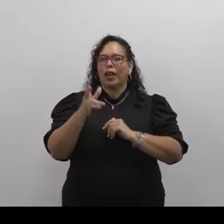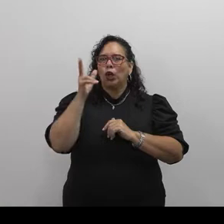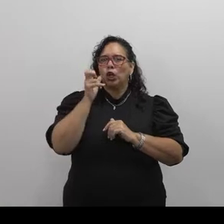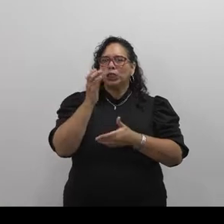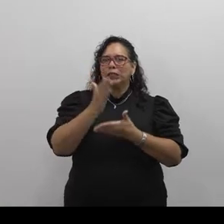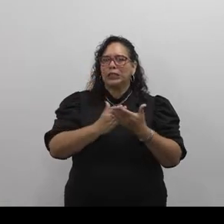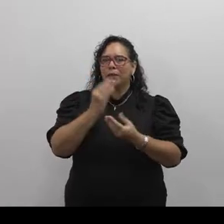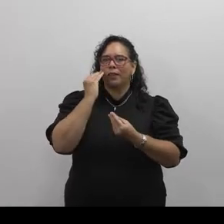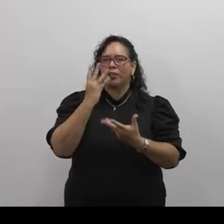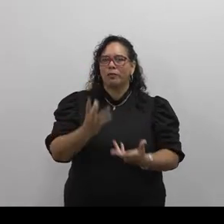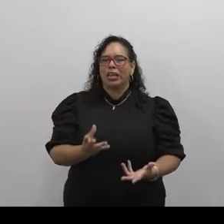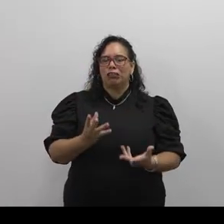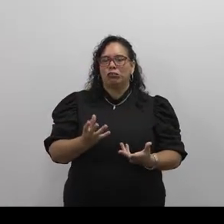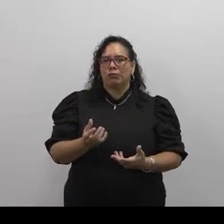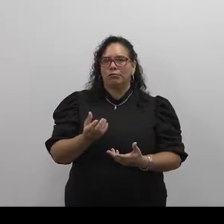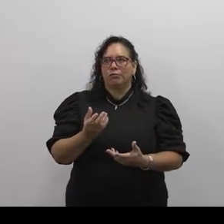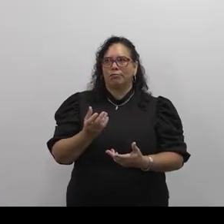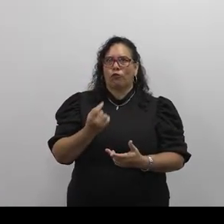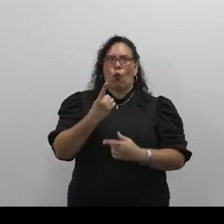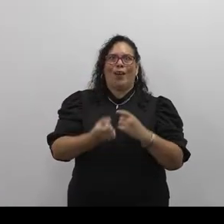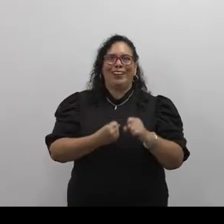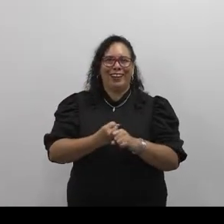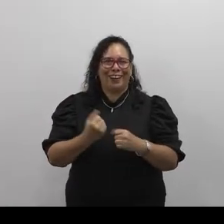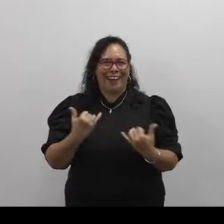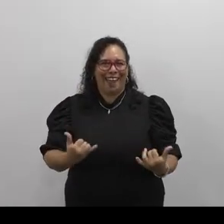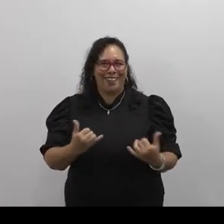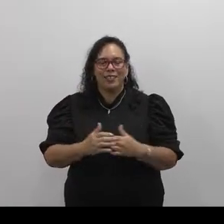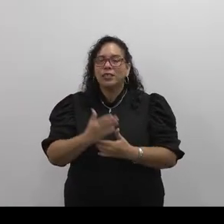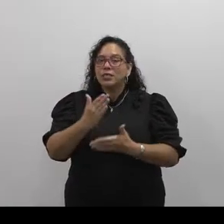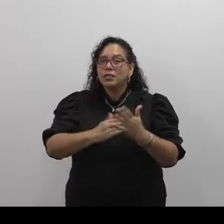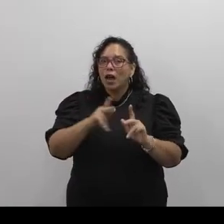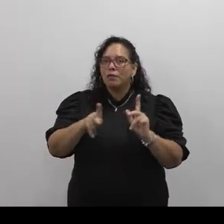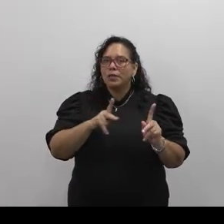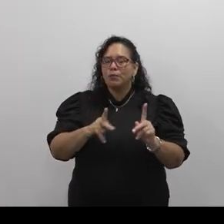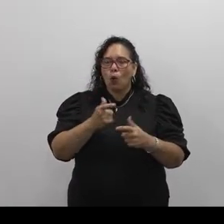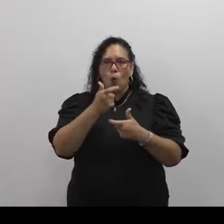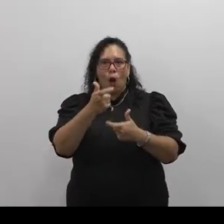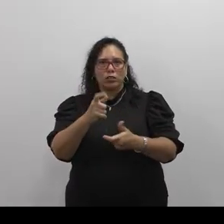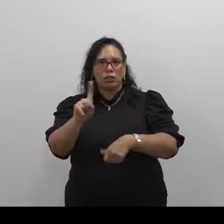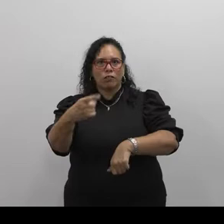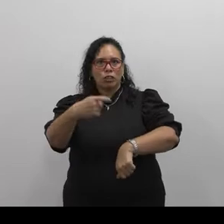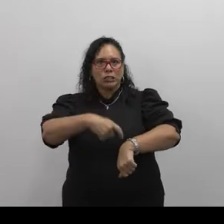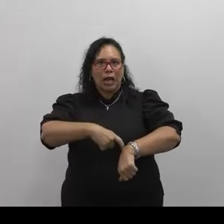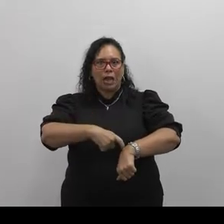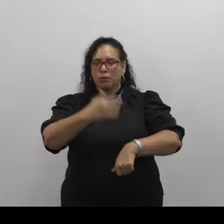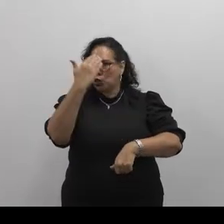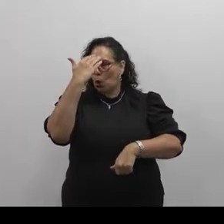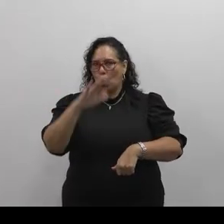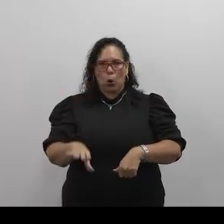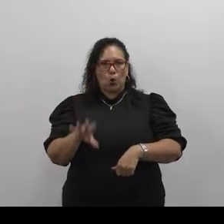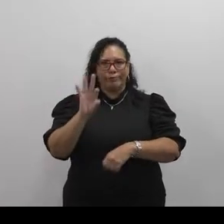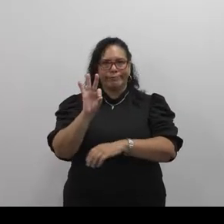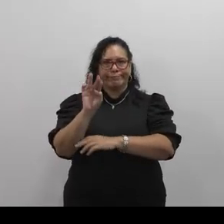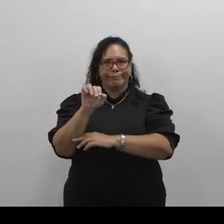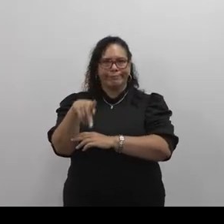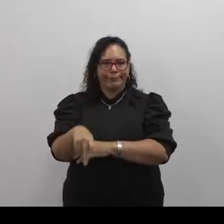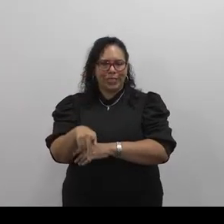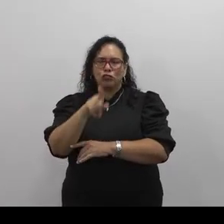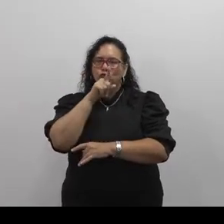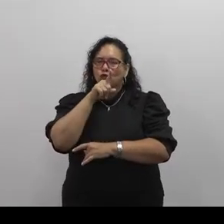folks might be tuning in for the first time and don't know what a master plan really is. So a master plan really serves as a roadmap for